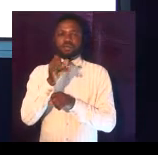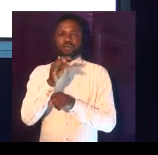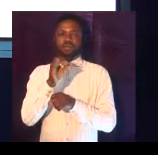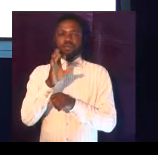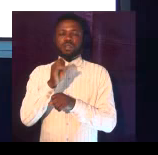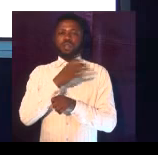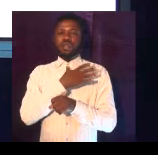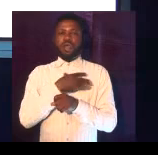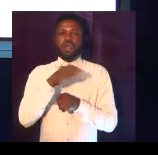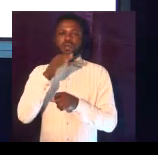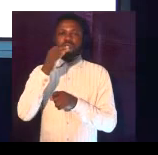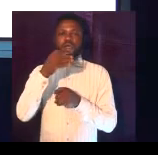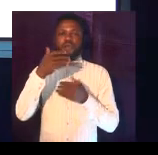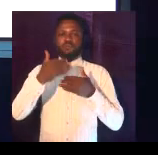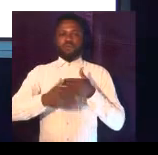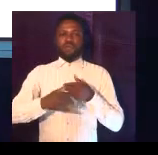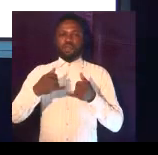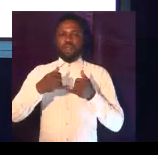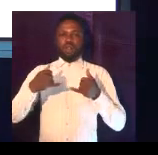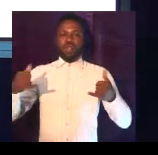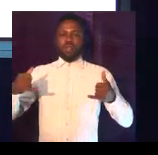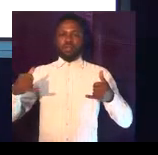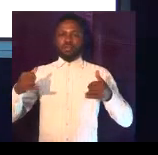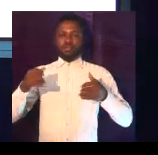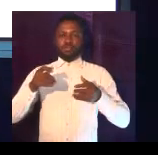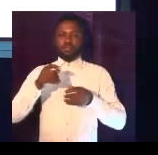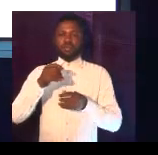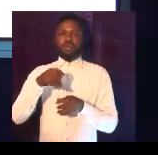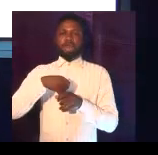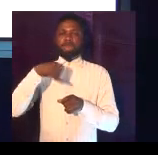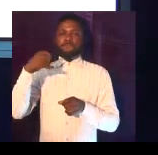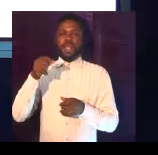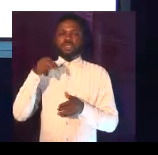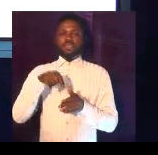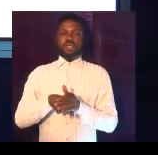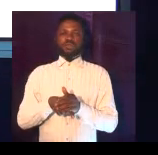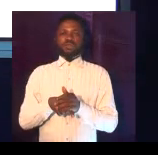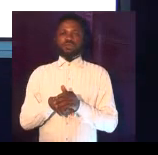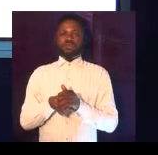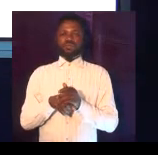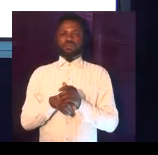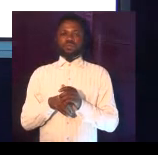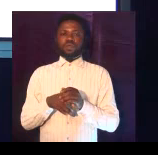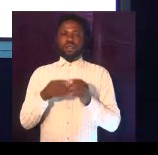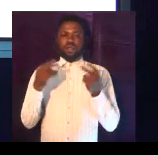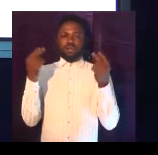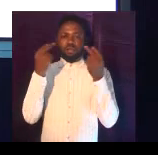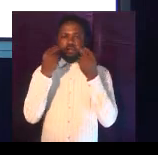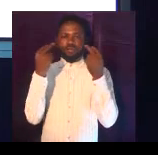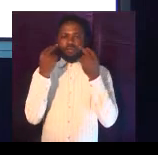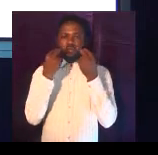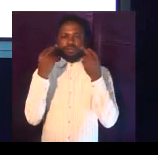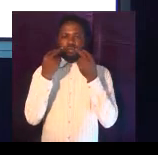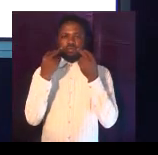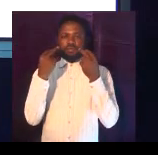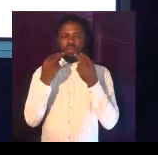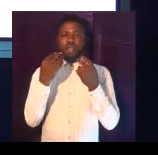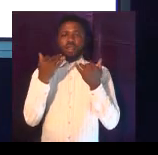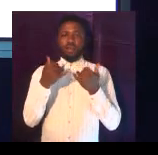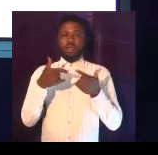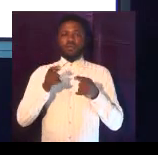statistics, and frontline. Pens down. Eyes on